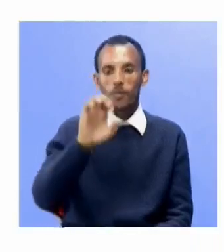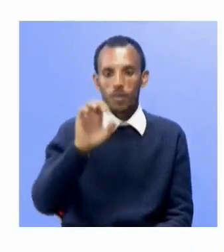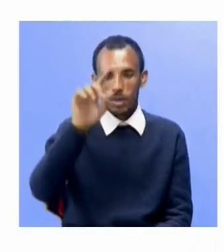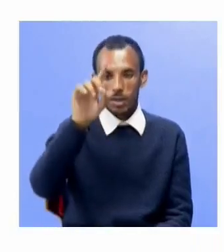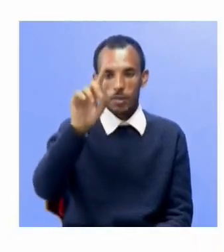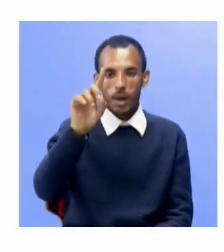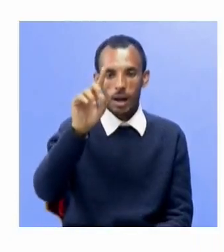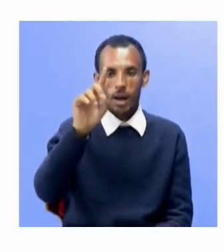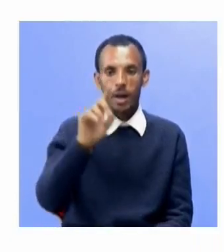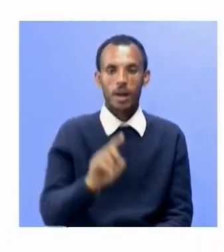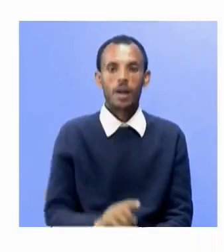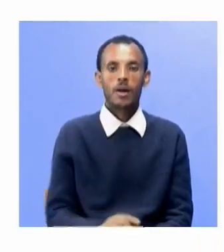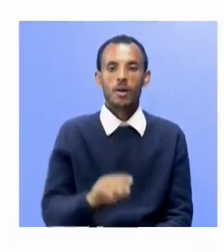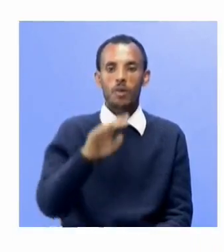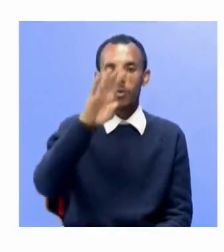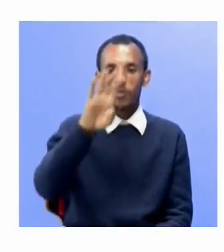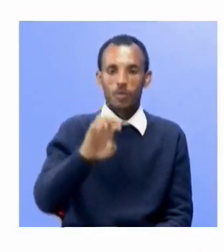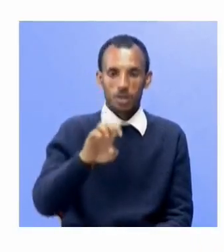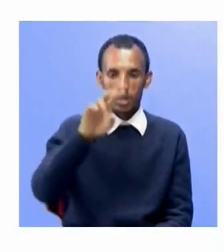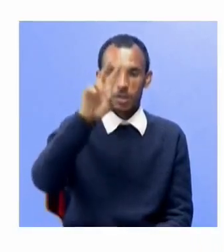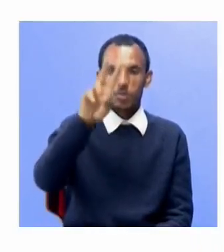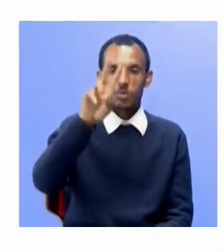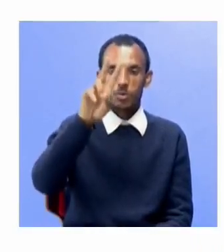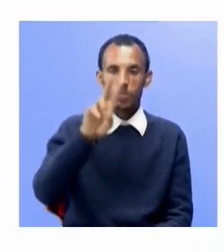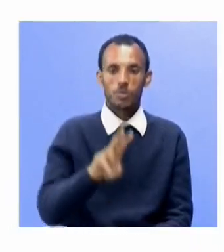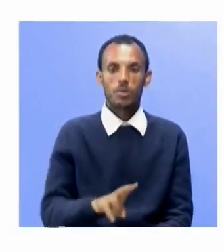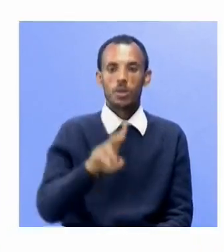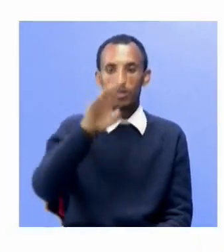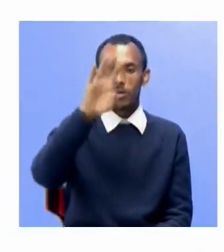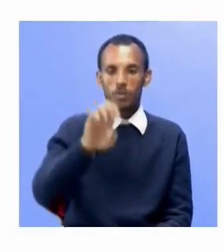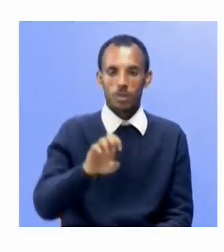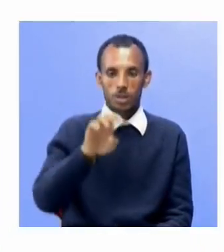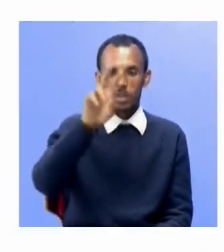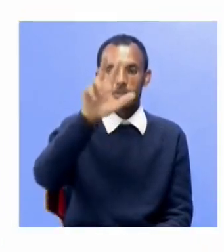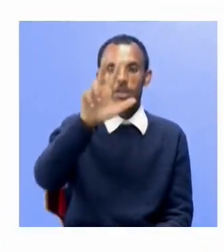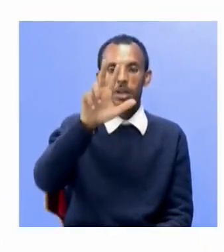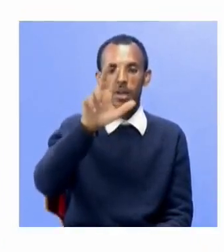41, 42, 43,